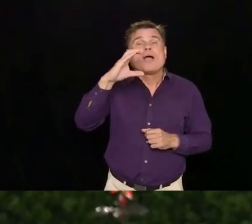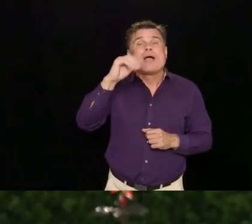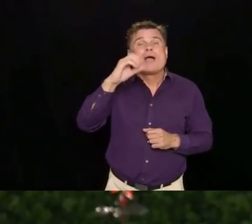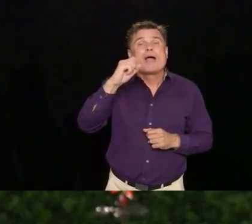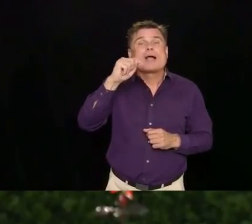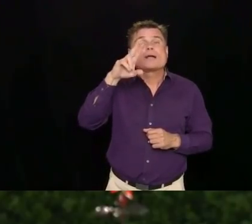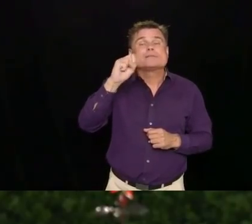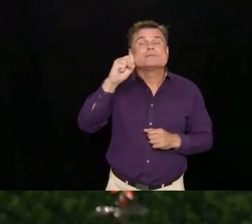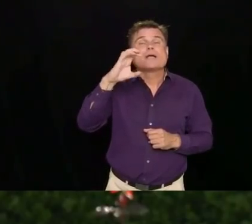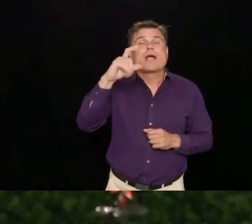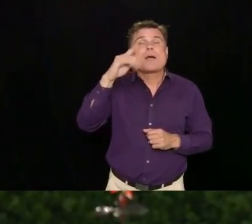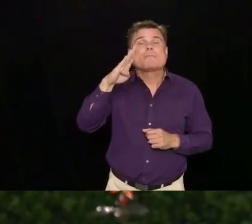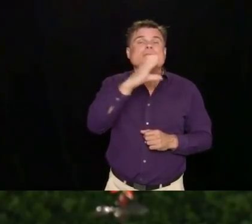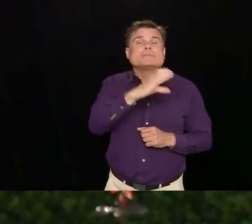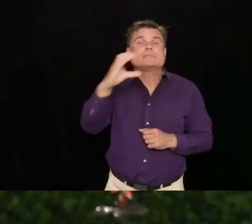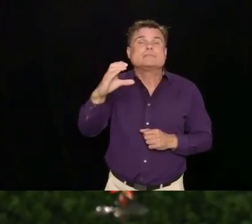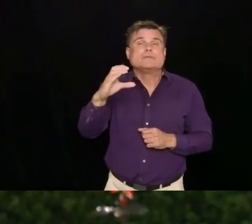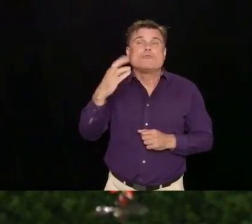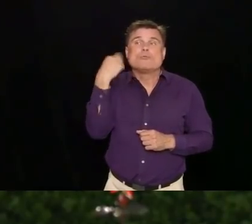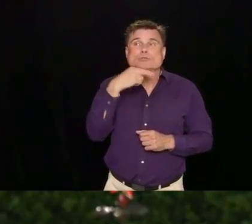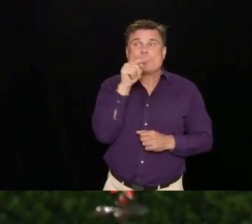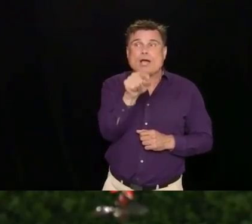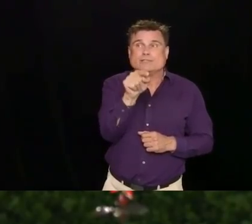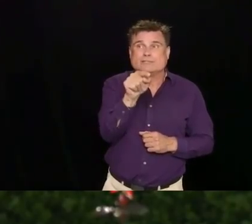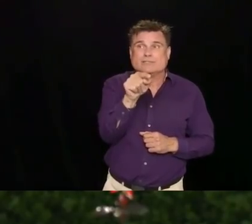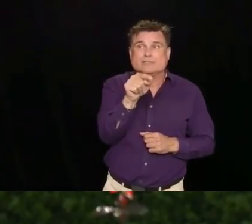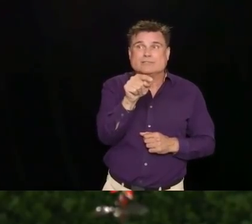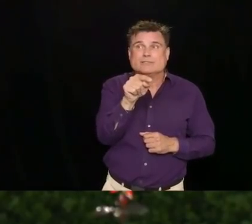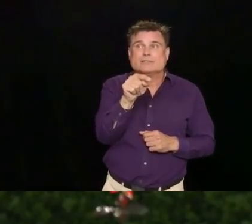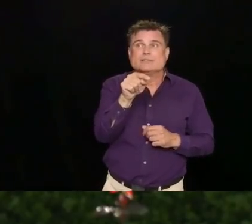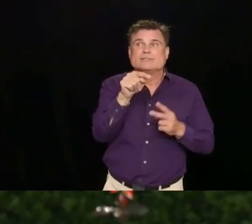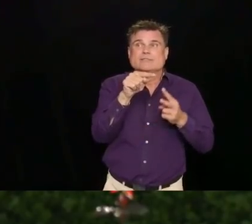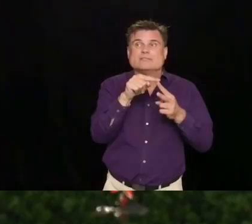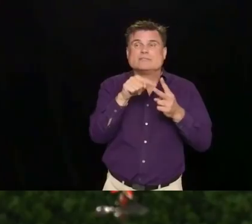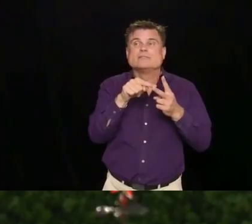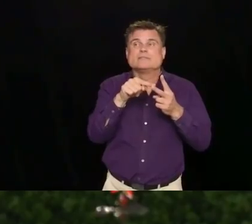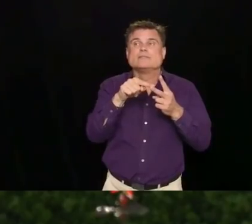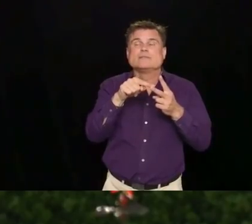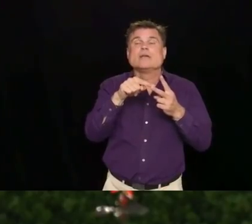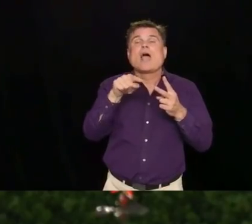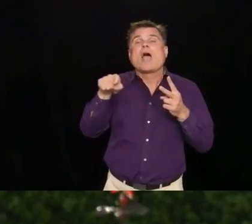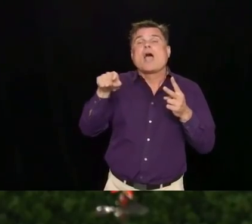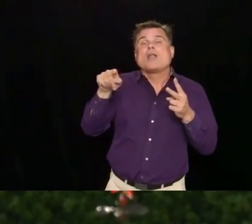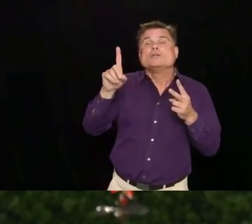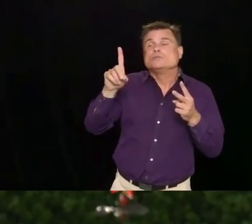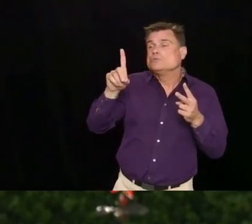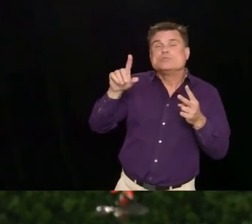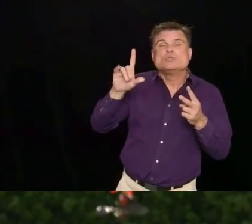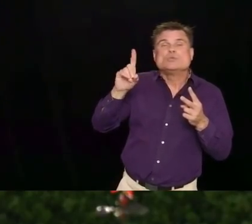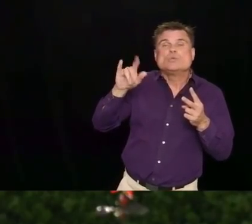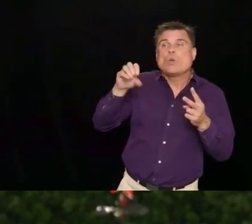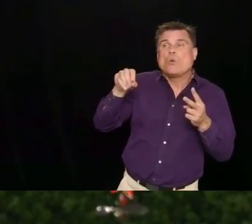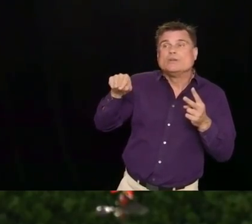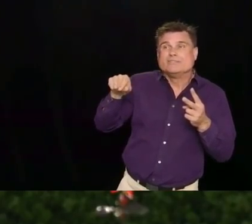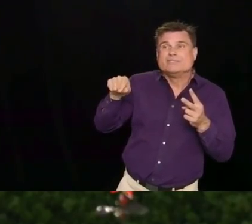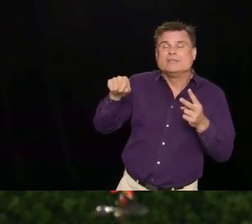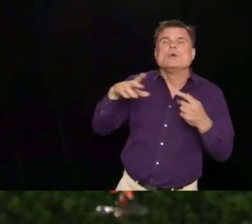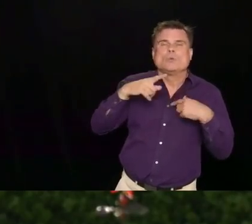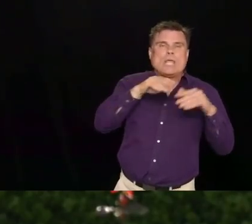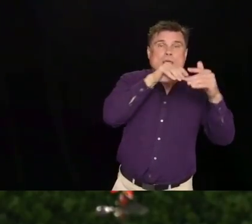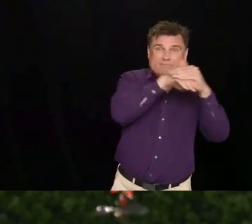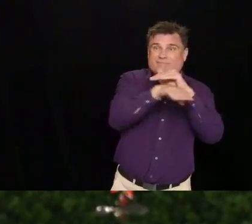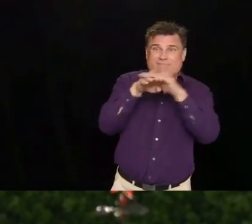added, Cactus Club and the Spin Studio were added to the resorts. But you'll note in the advisory